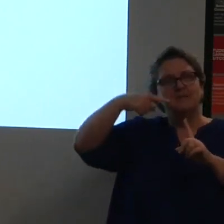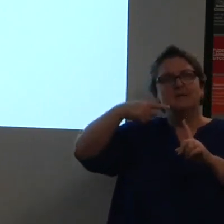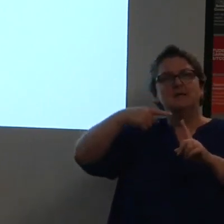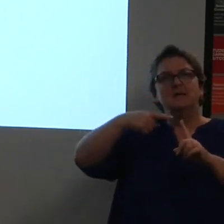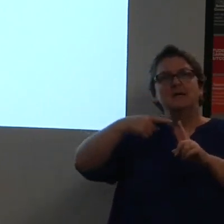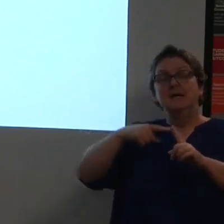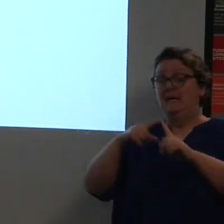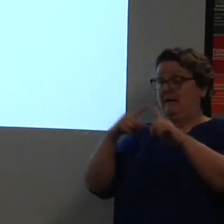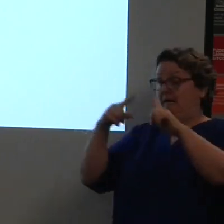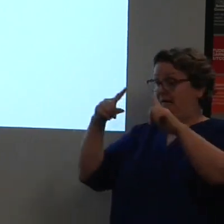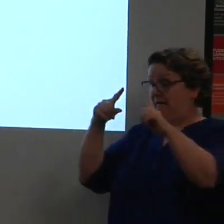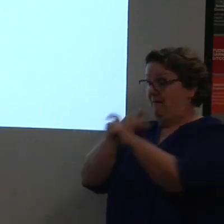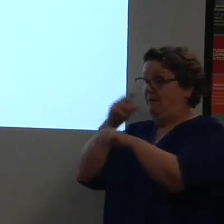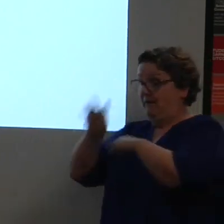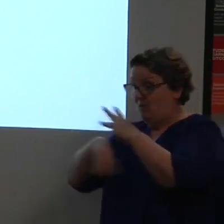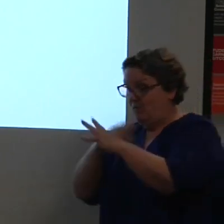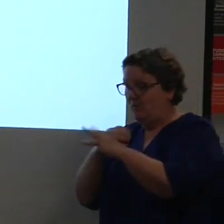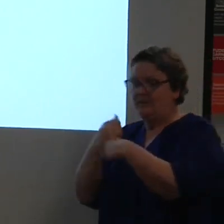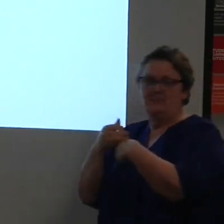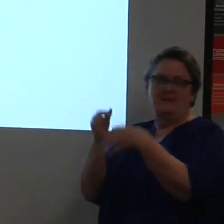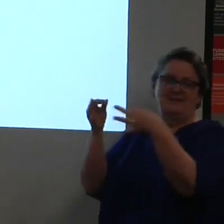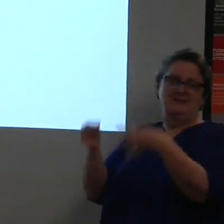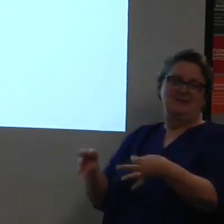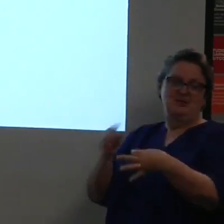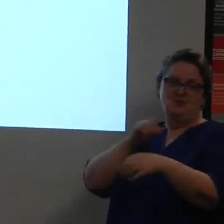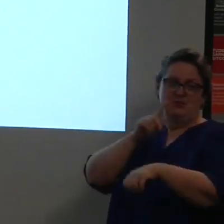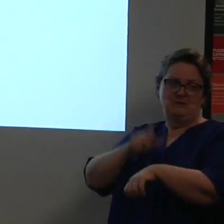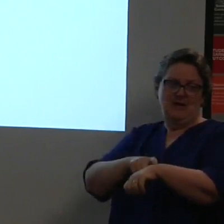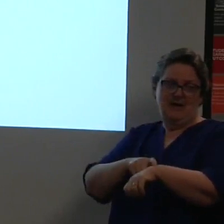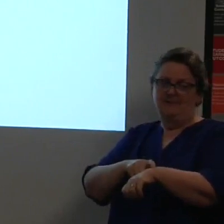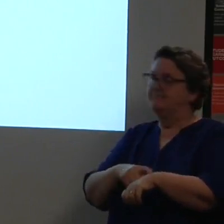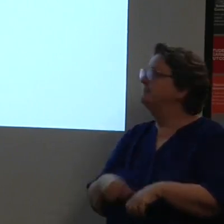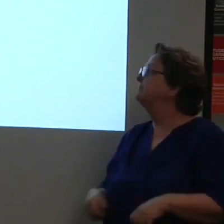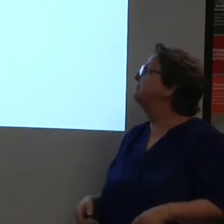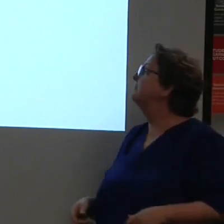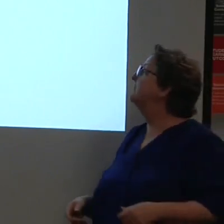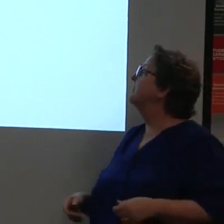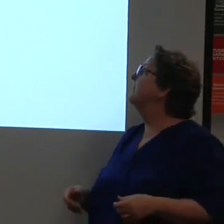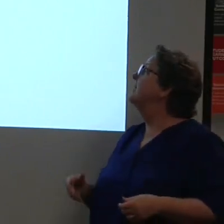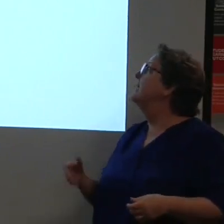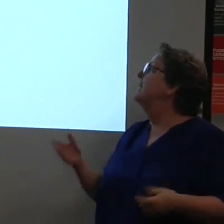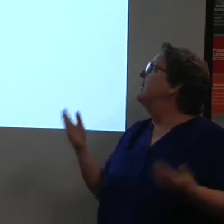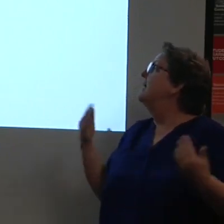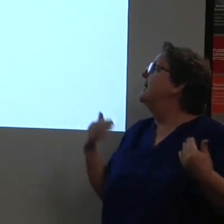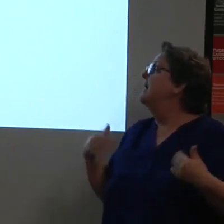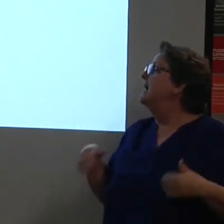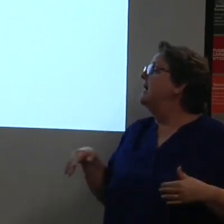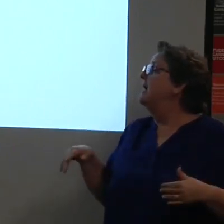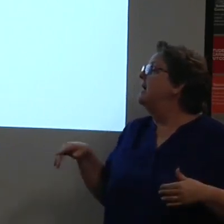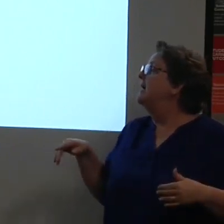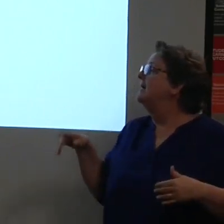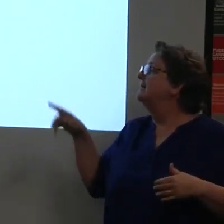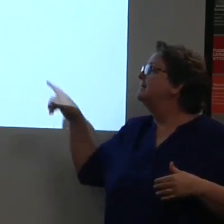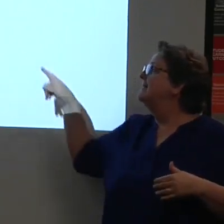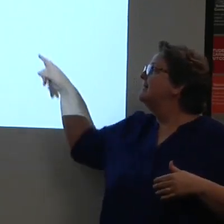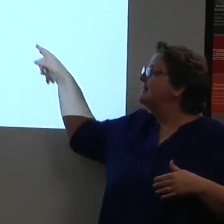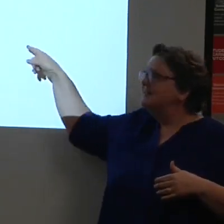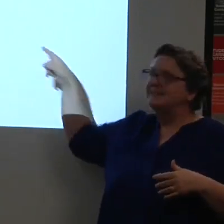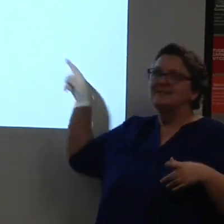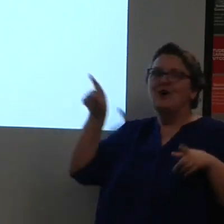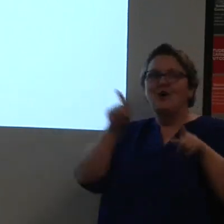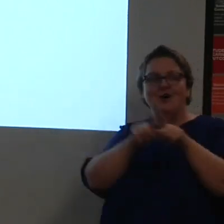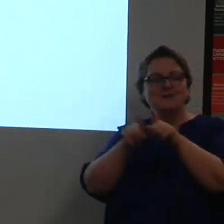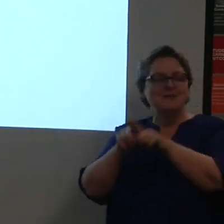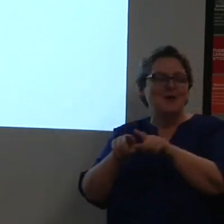real time as a practitioner. We're also, as teachers here today, going to talk about that as a potential weakness. Because one